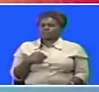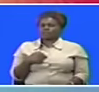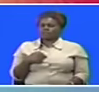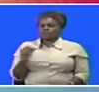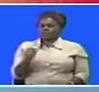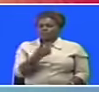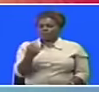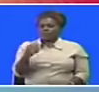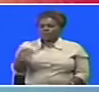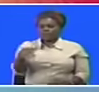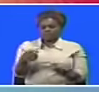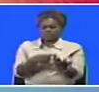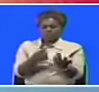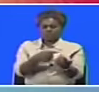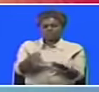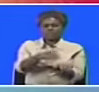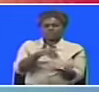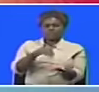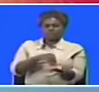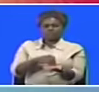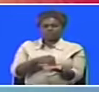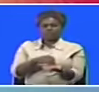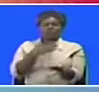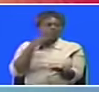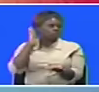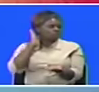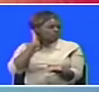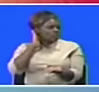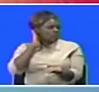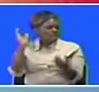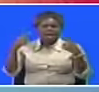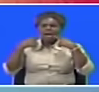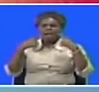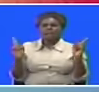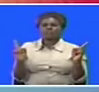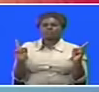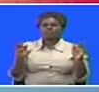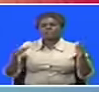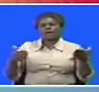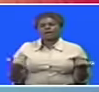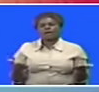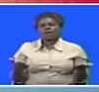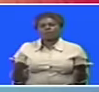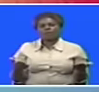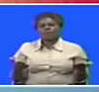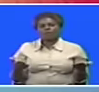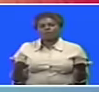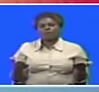moving around at the tallying center, of course, waiting to hear a word on what will be the outcome of this particular contest. There has been the other